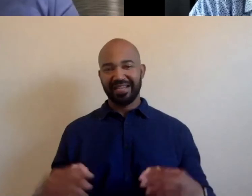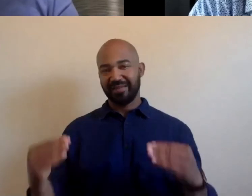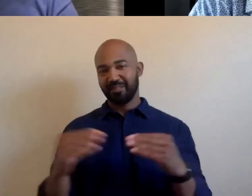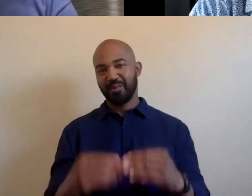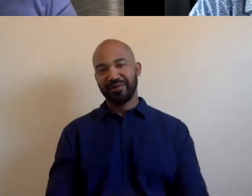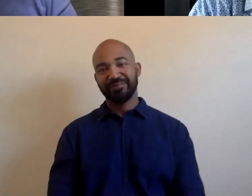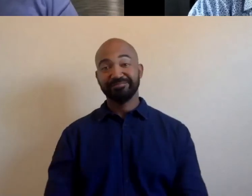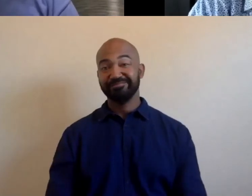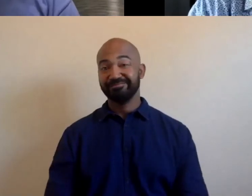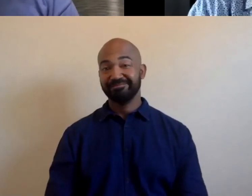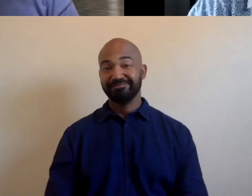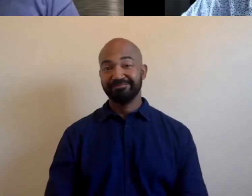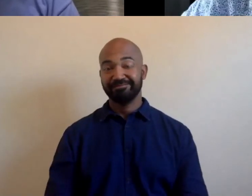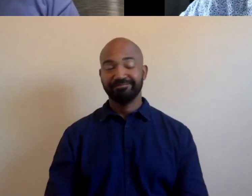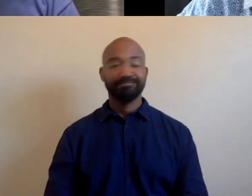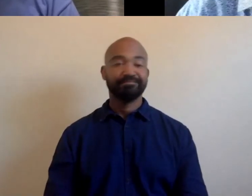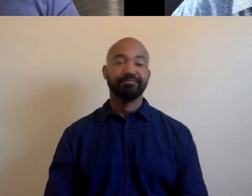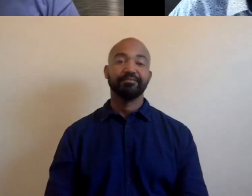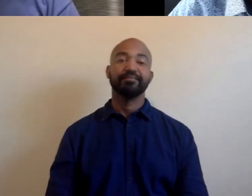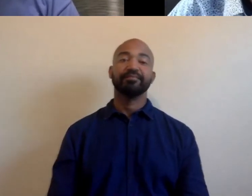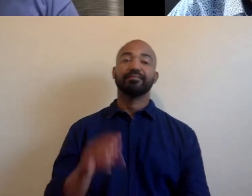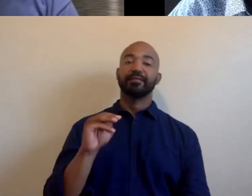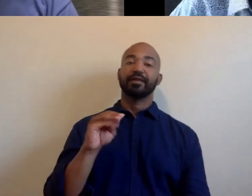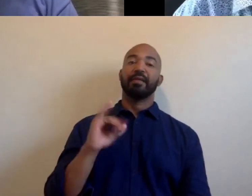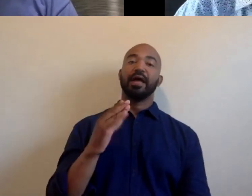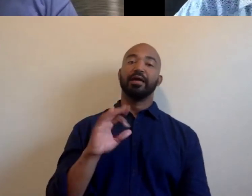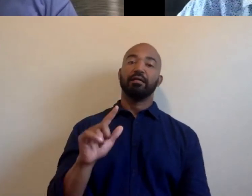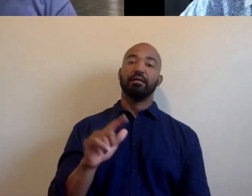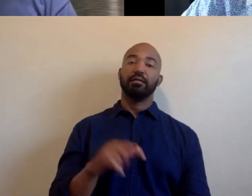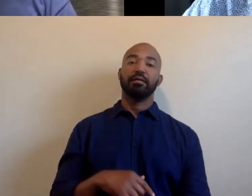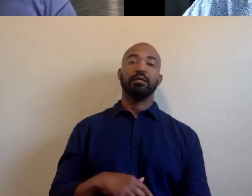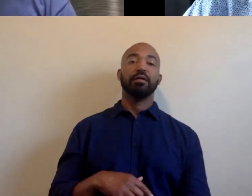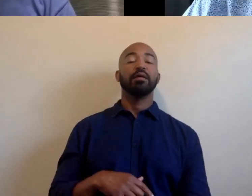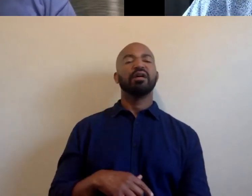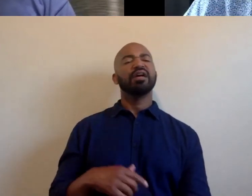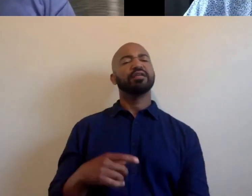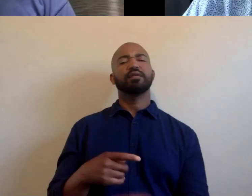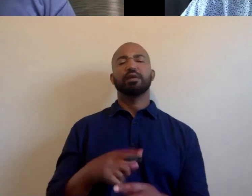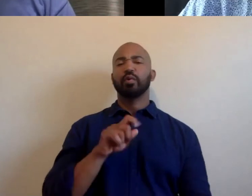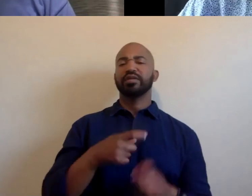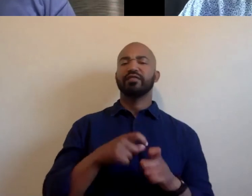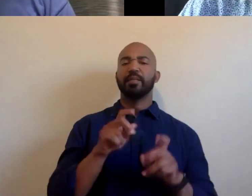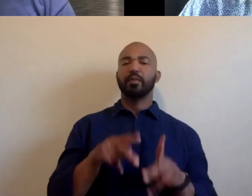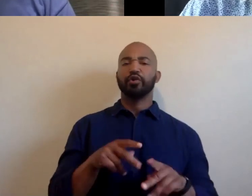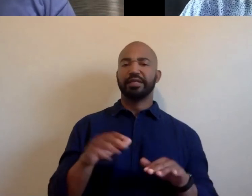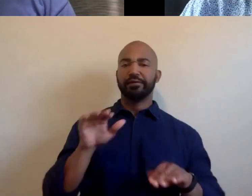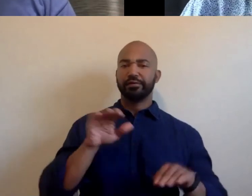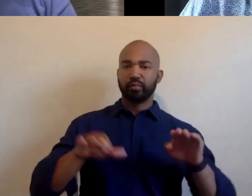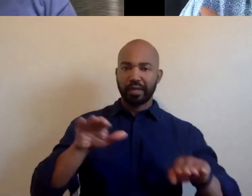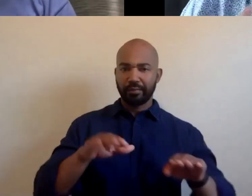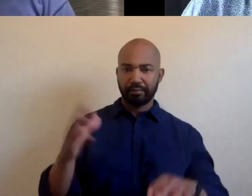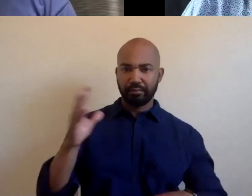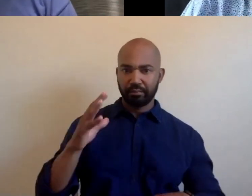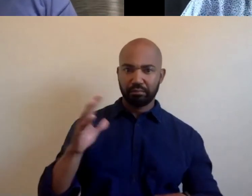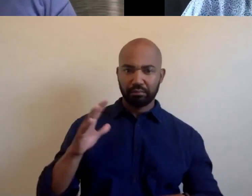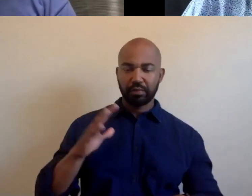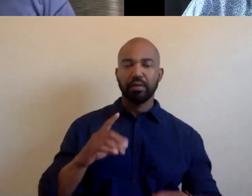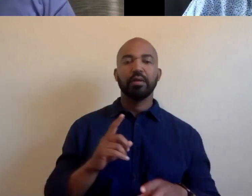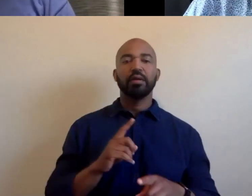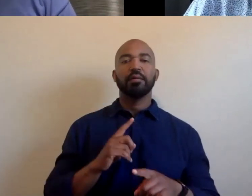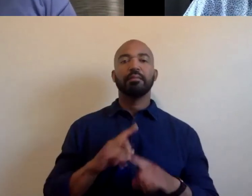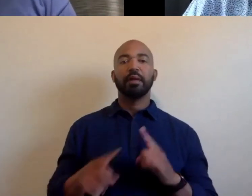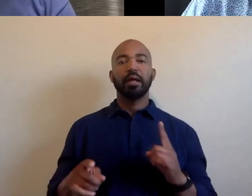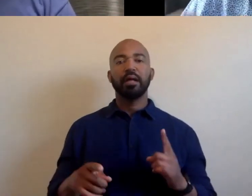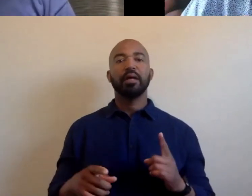So. And I think this question came from somebody who used to swim regularly, which was better on their joints, but they're now afraid to go into